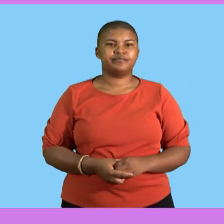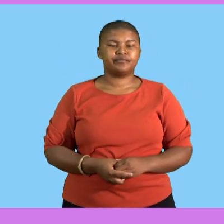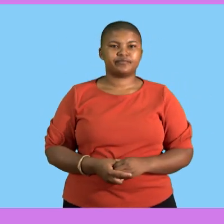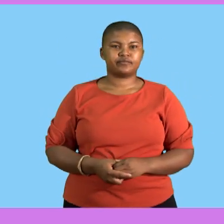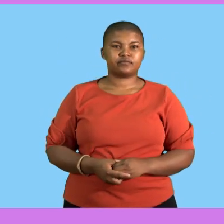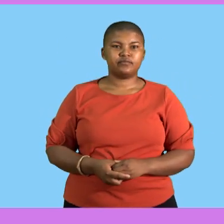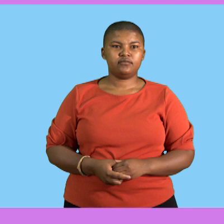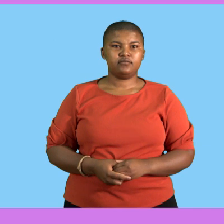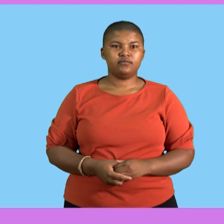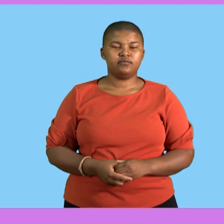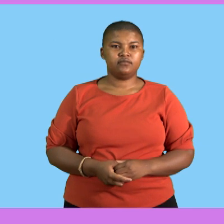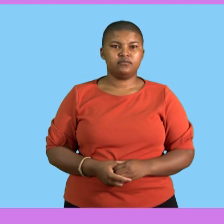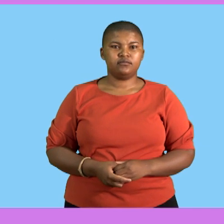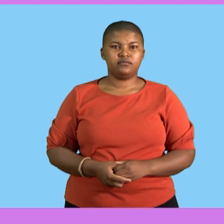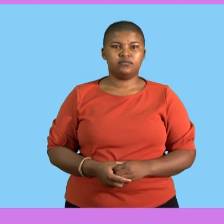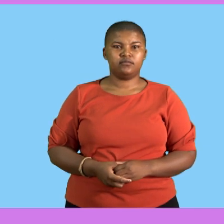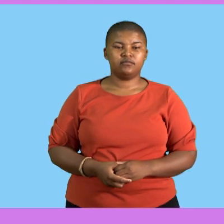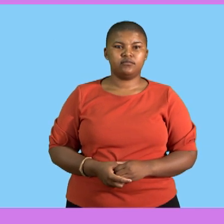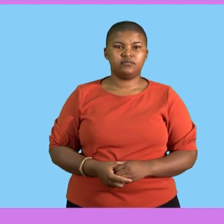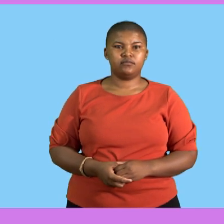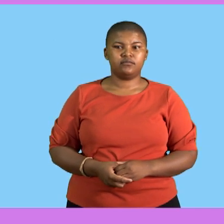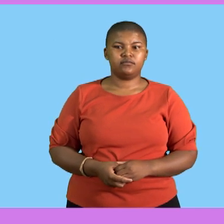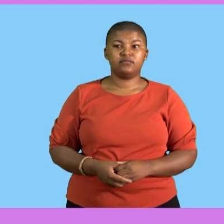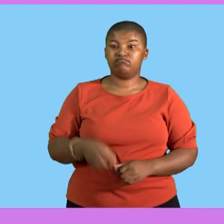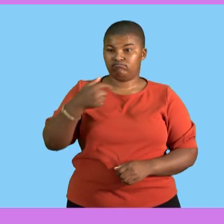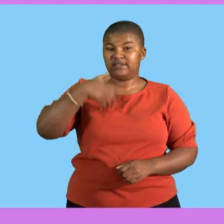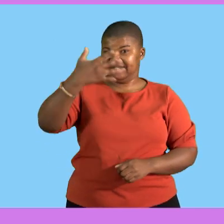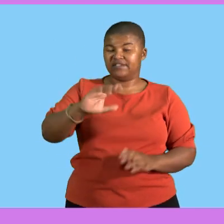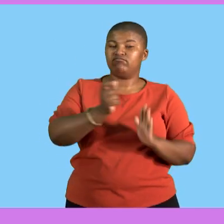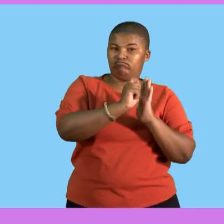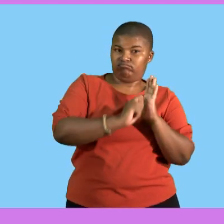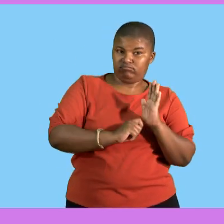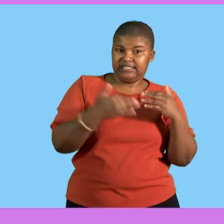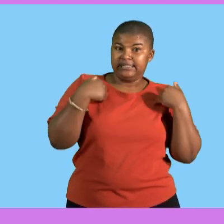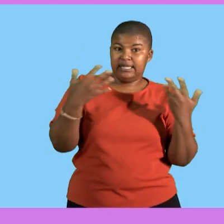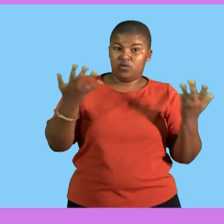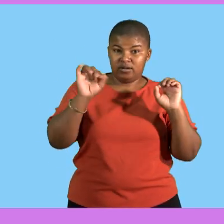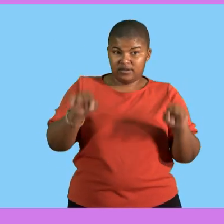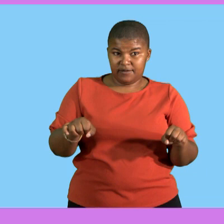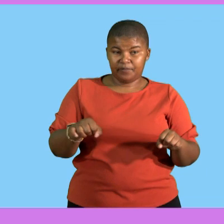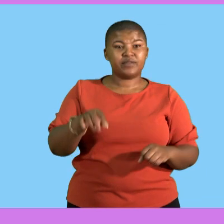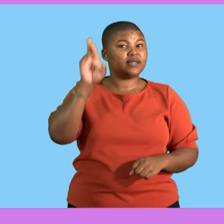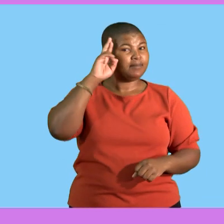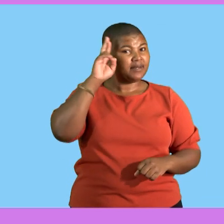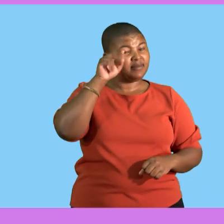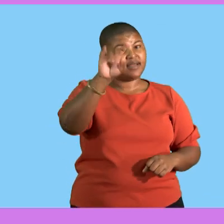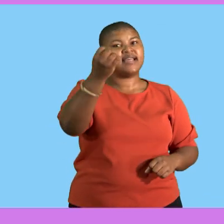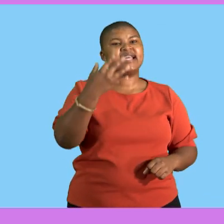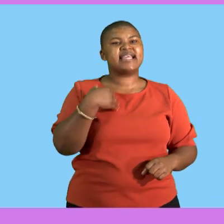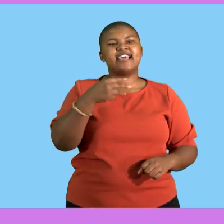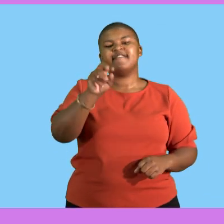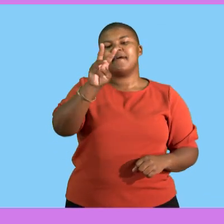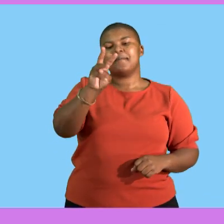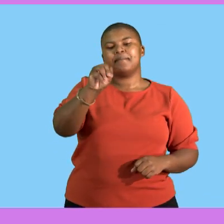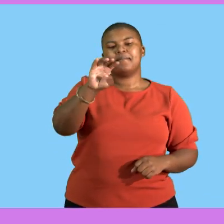we already know the formula. It's written there, or we have already written it. So now we are given the mean. Here is our